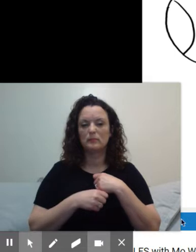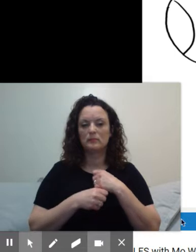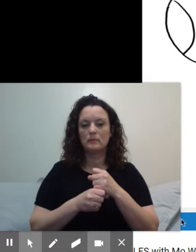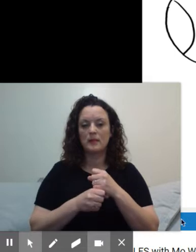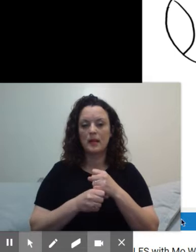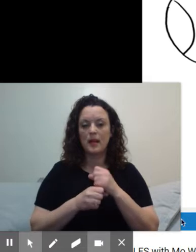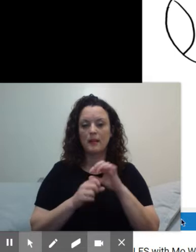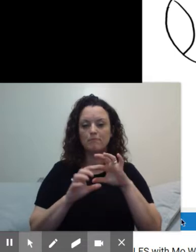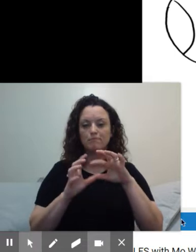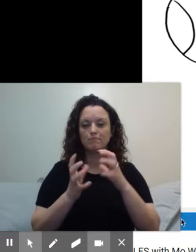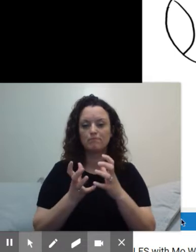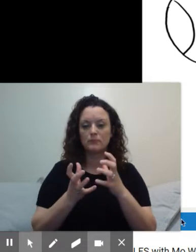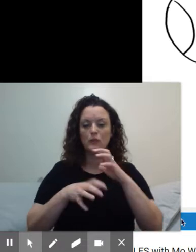a cluster of grapes.